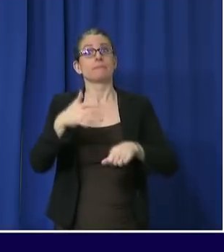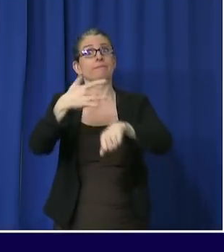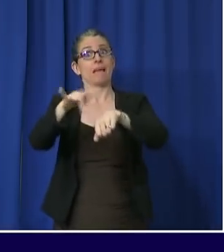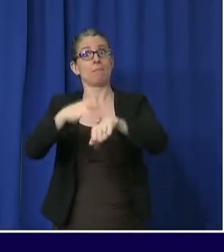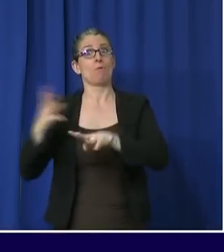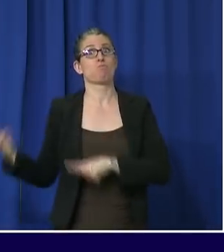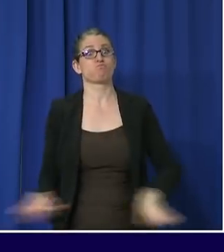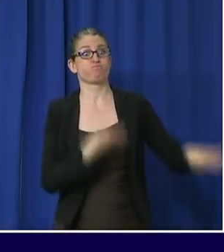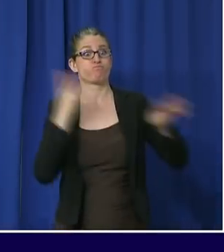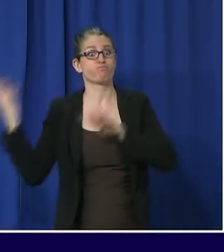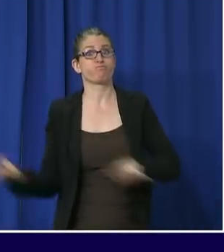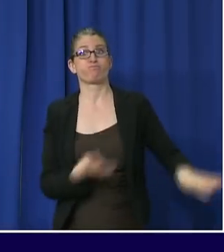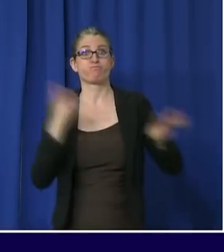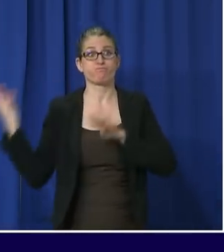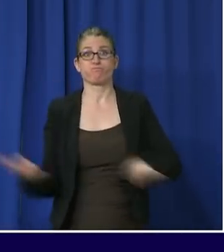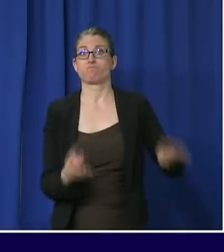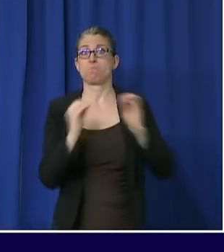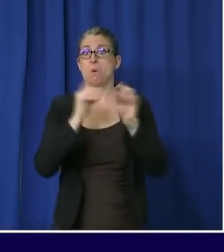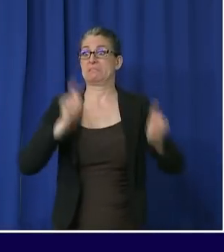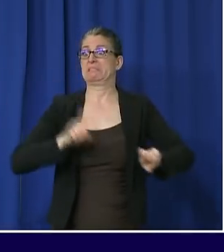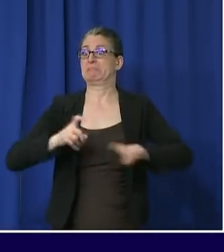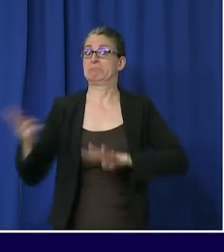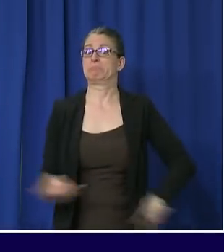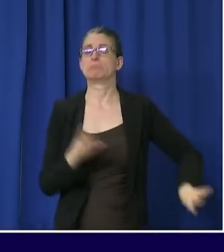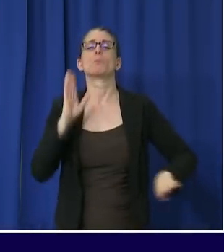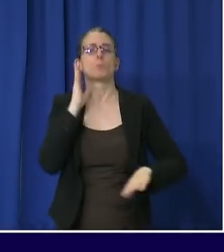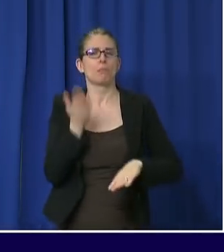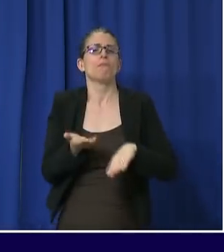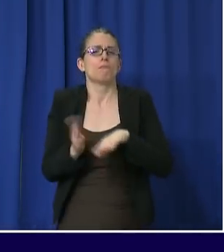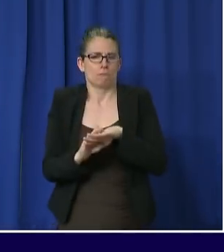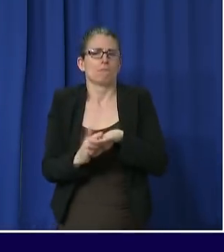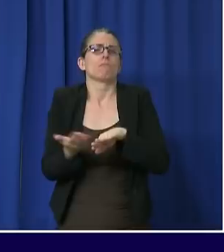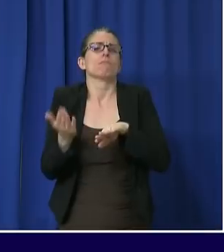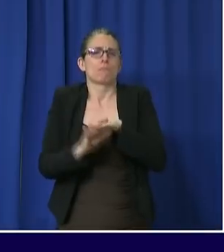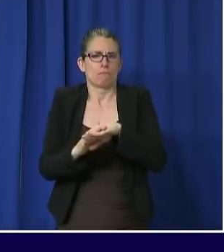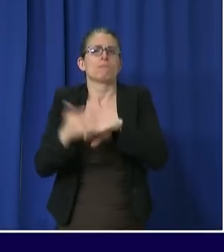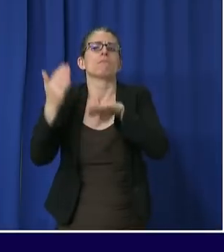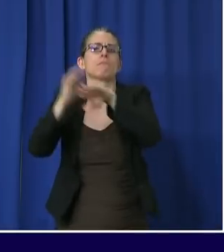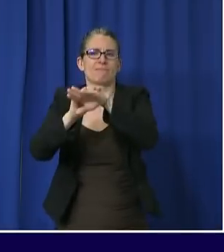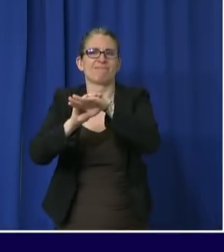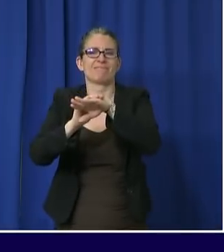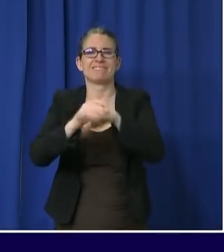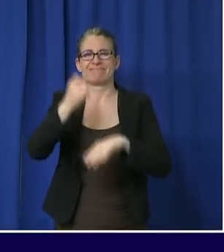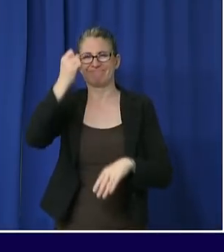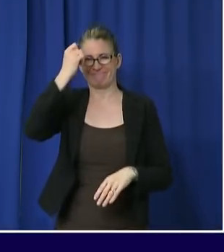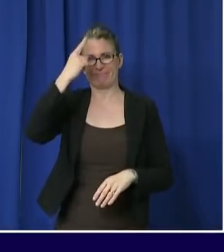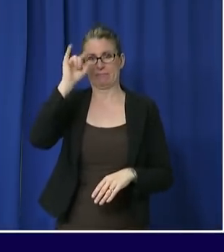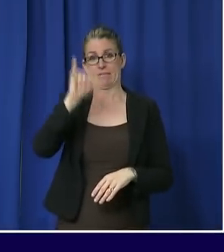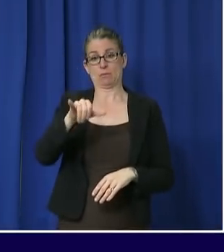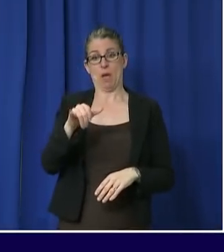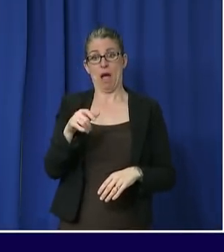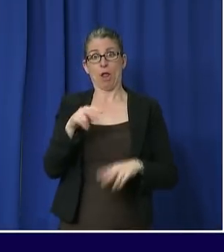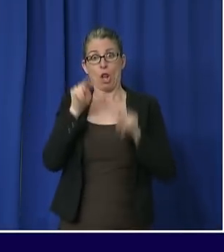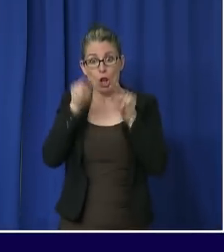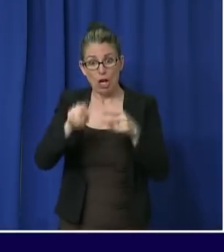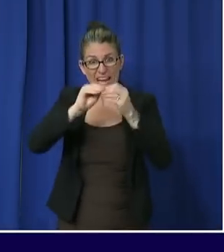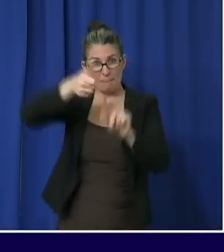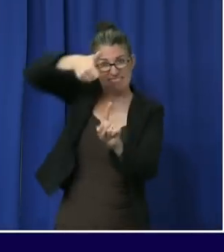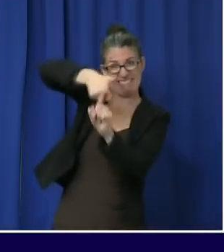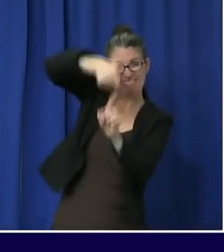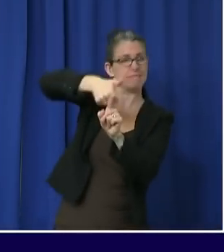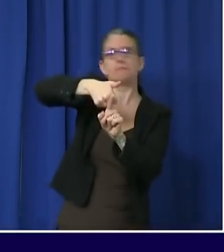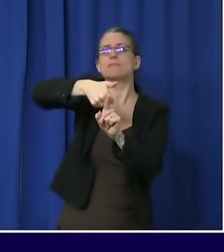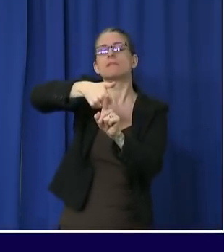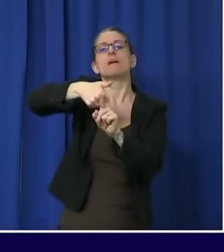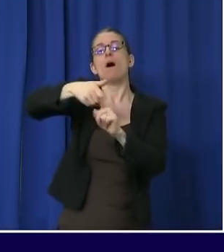positivity rate that Steve Missler and I were chatting about, that's why to me it's important, because the positivity rate takes into account